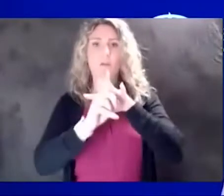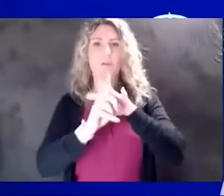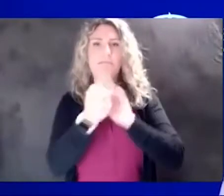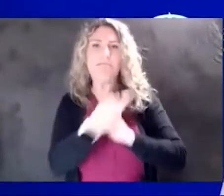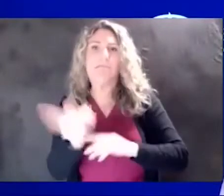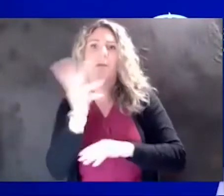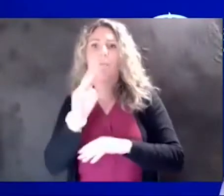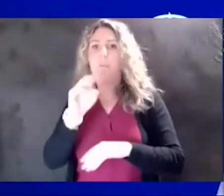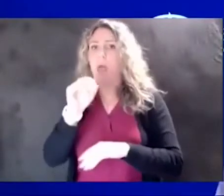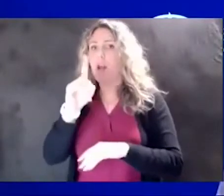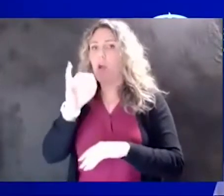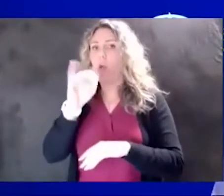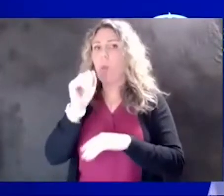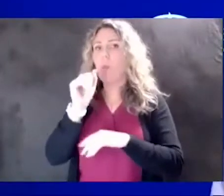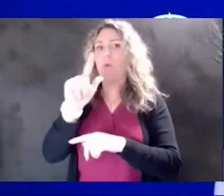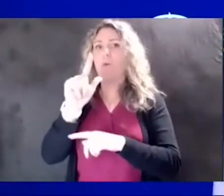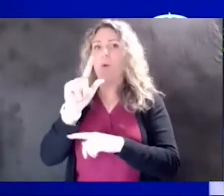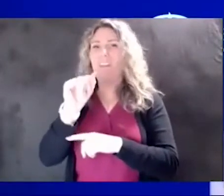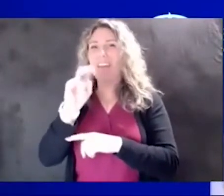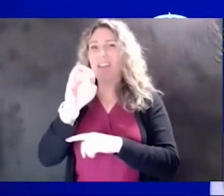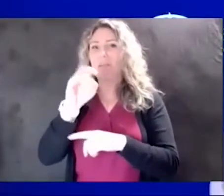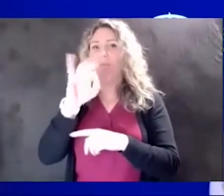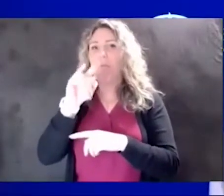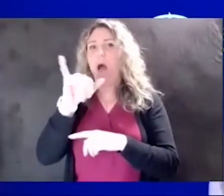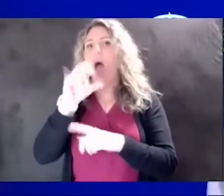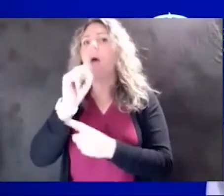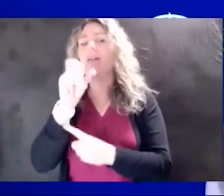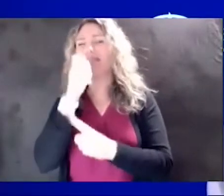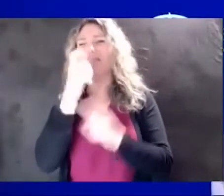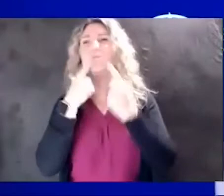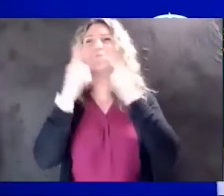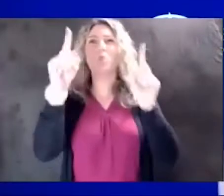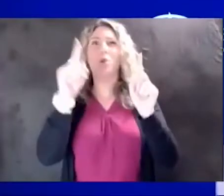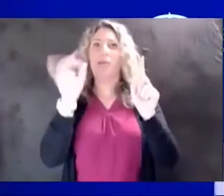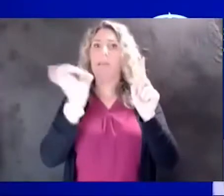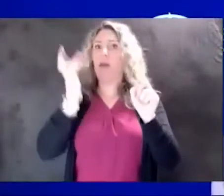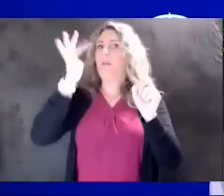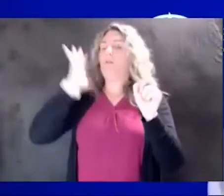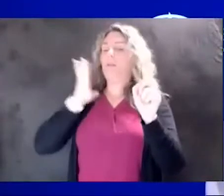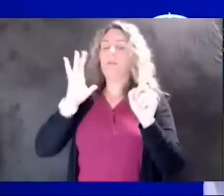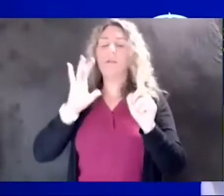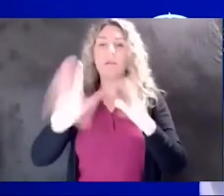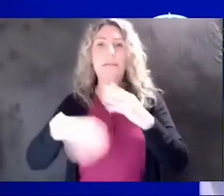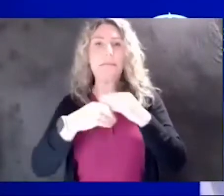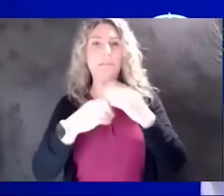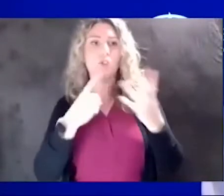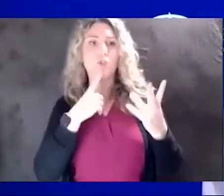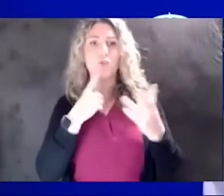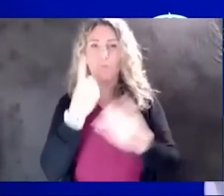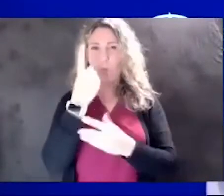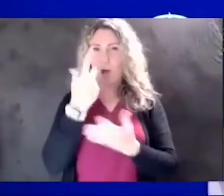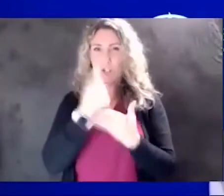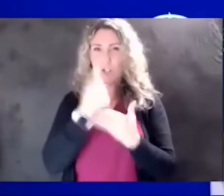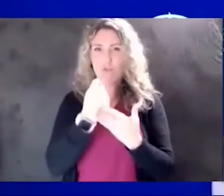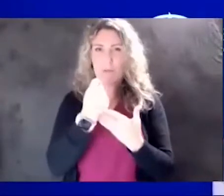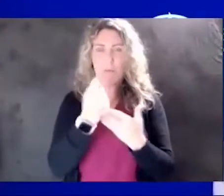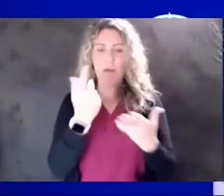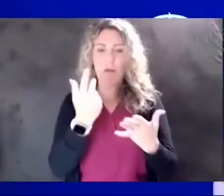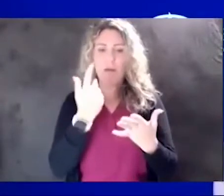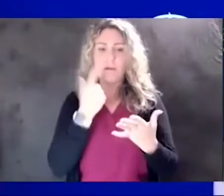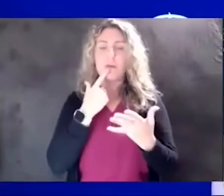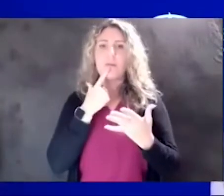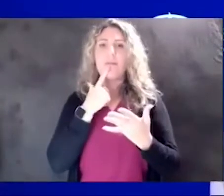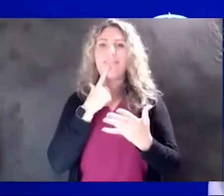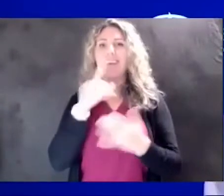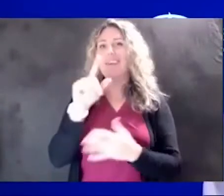don't work as well as they did initially. In addition, we had actually one of our treatment task force meetings